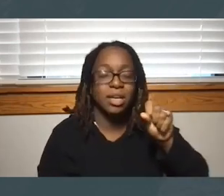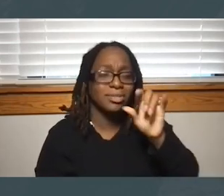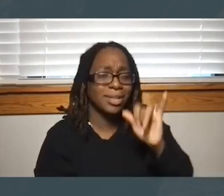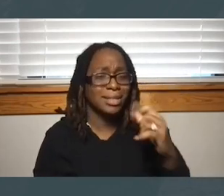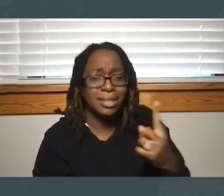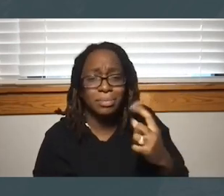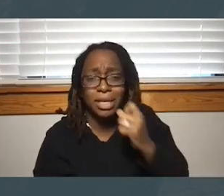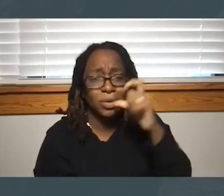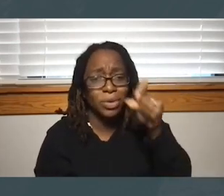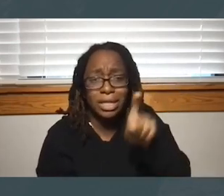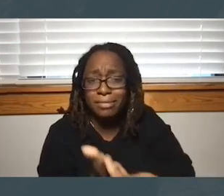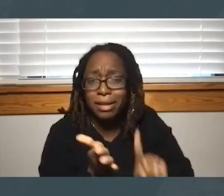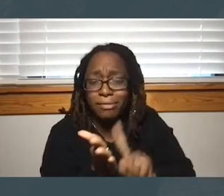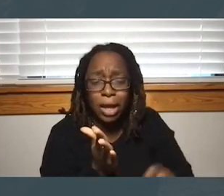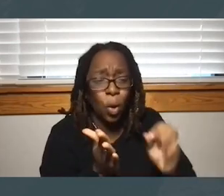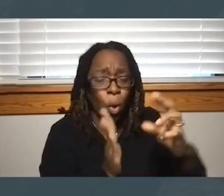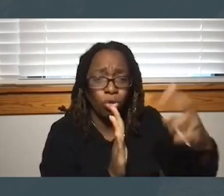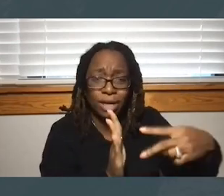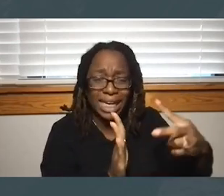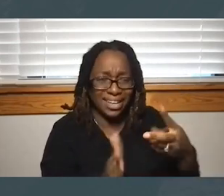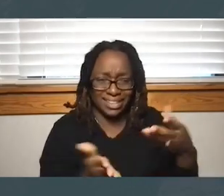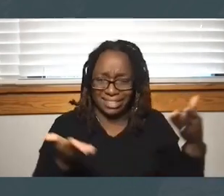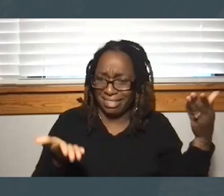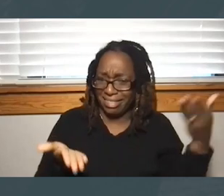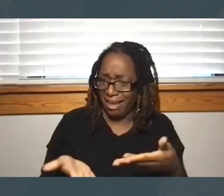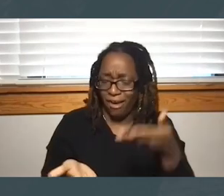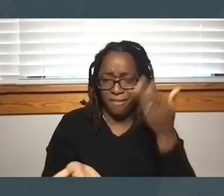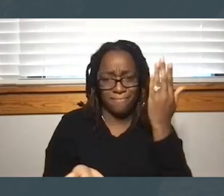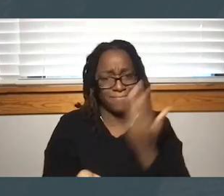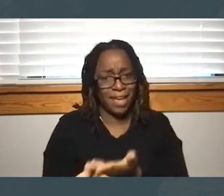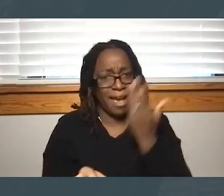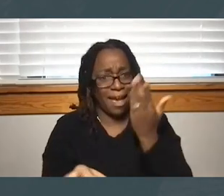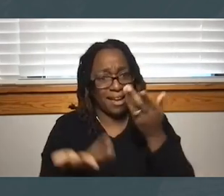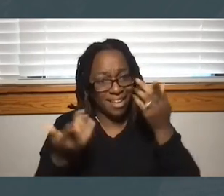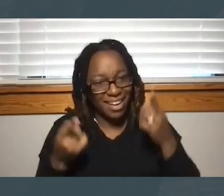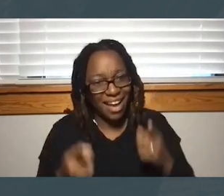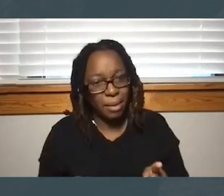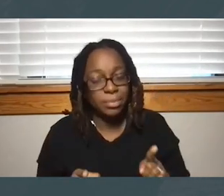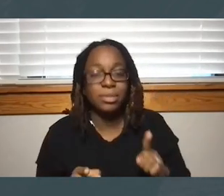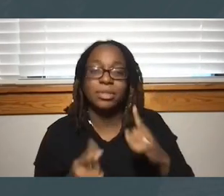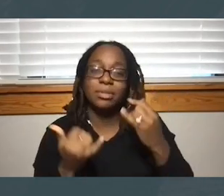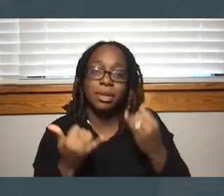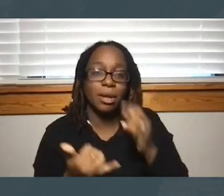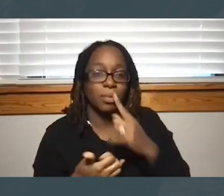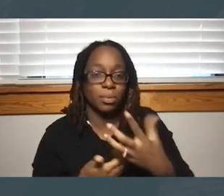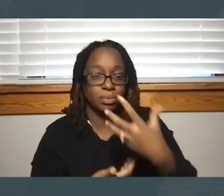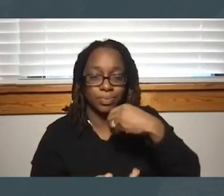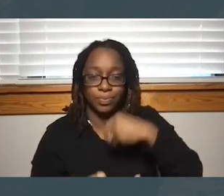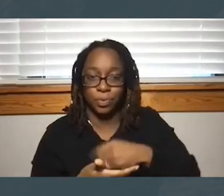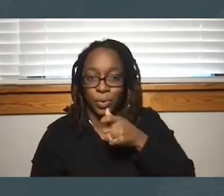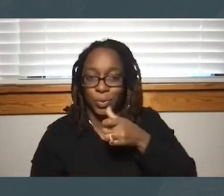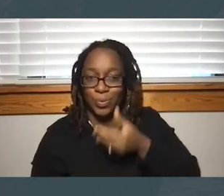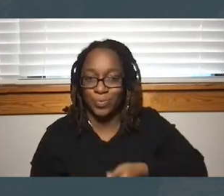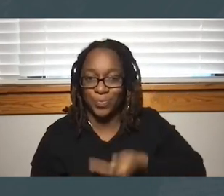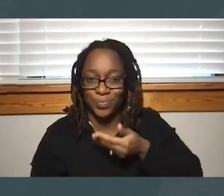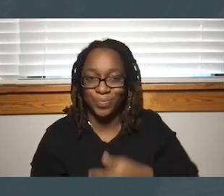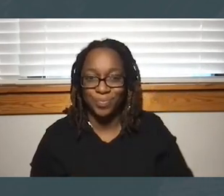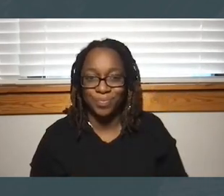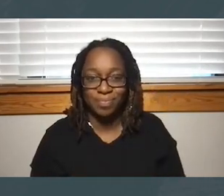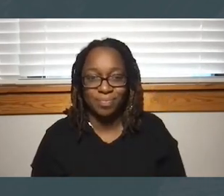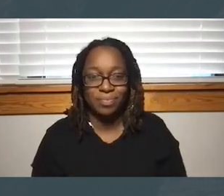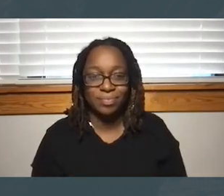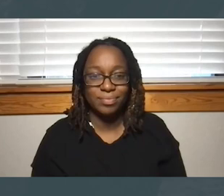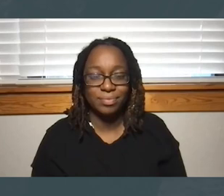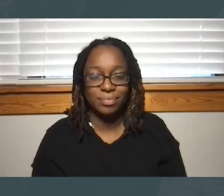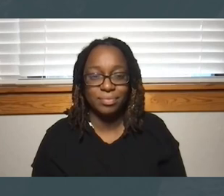or read about. That's just what constitutes you. Right. So this is interesting